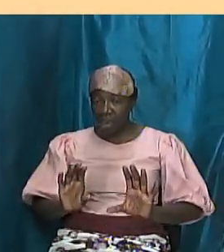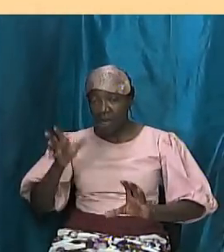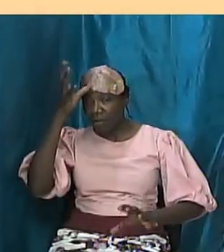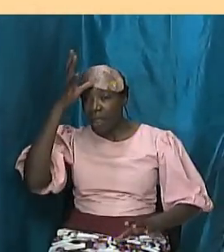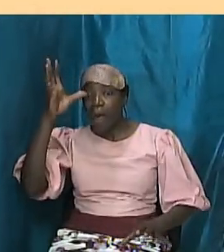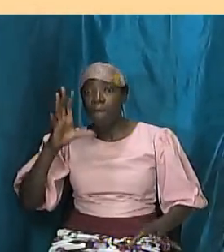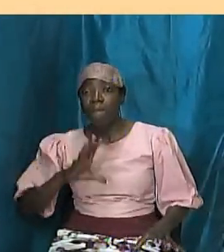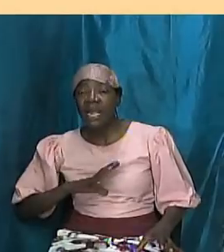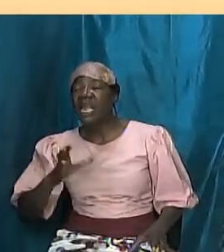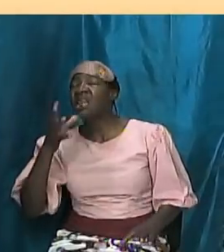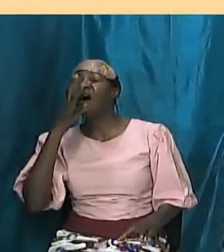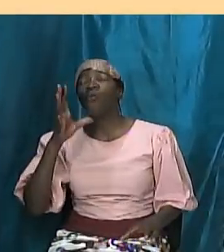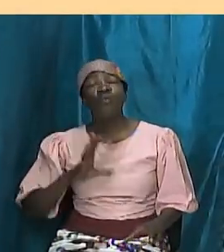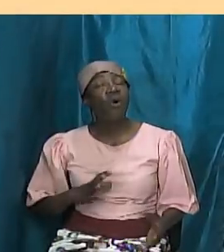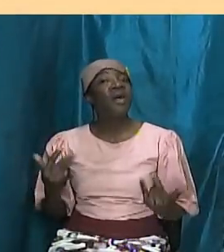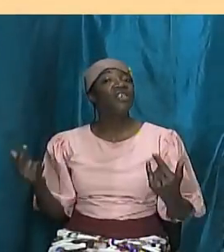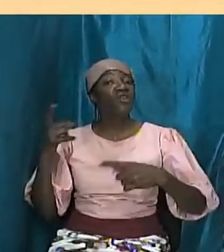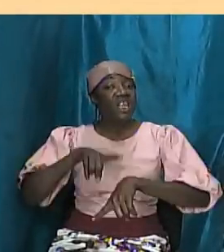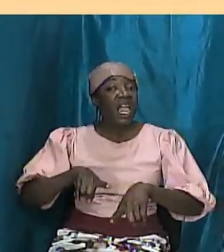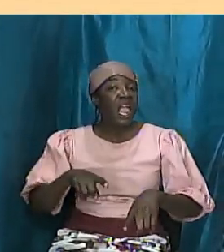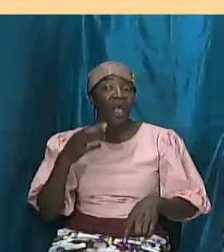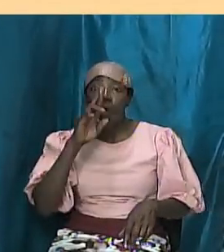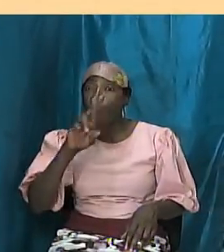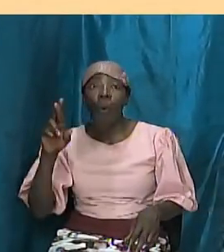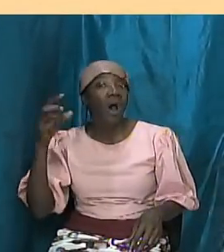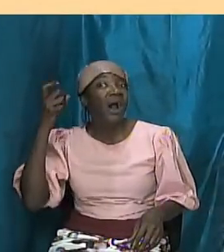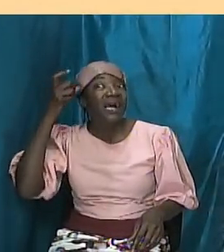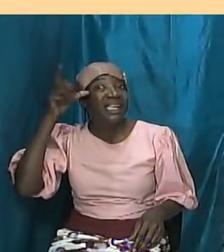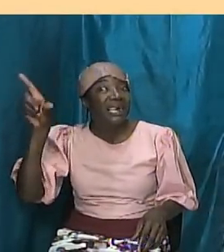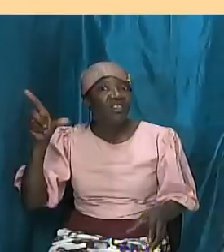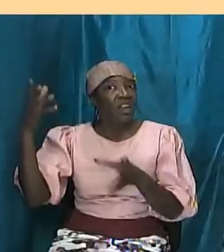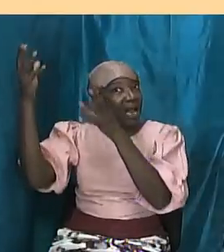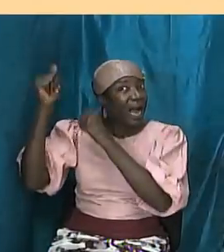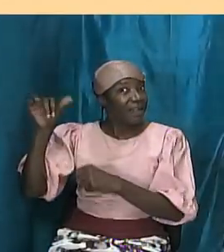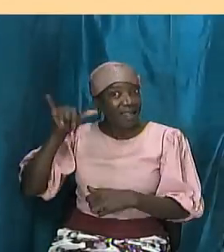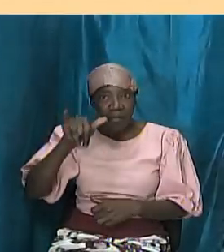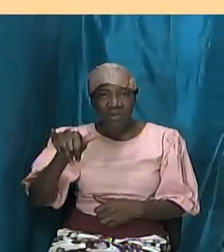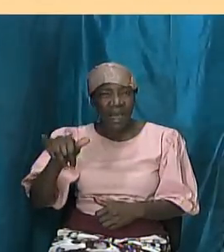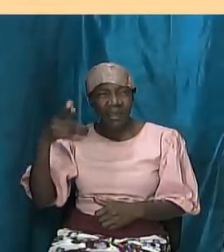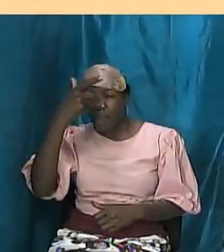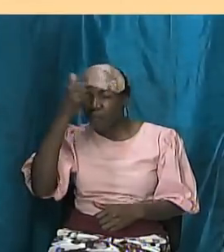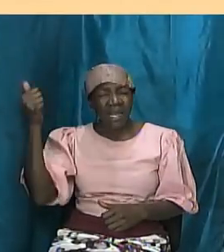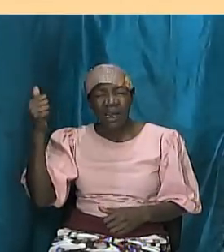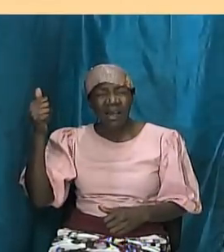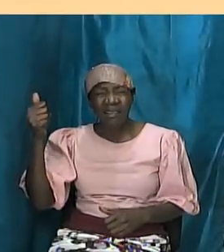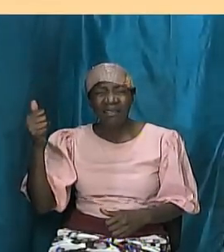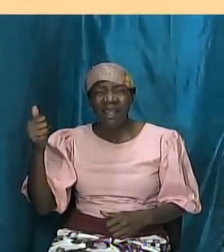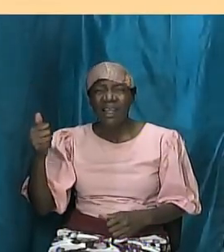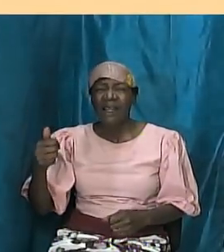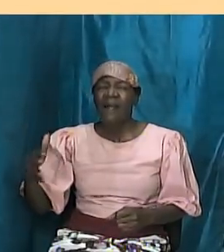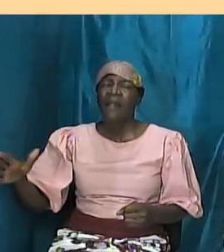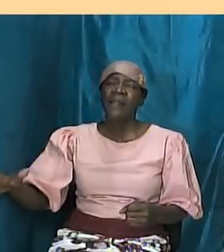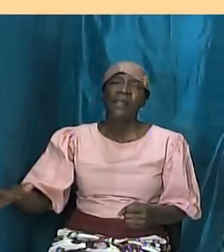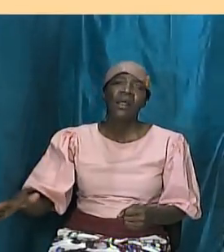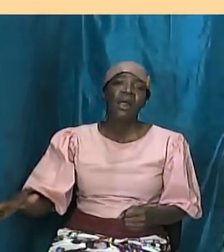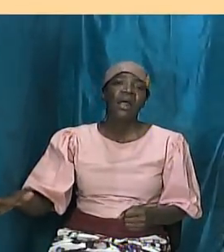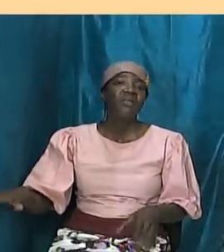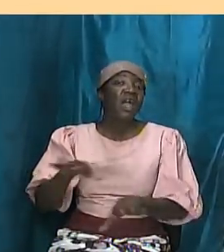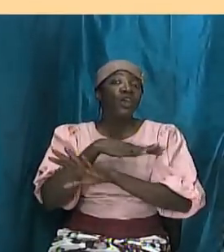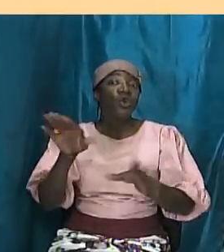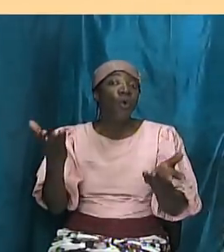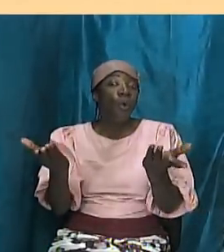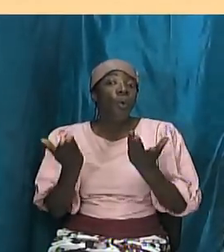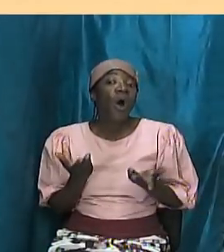women today who are intelligent accept that because they feel and would not want